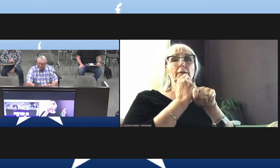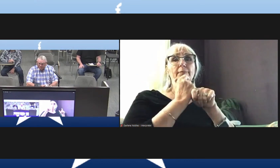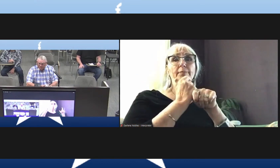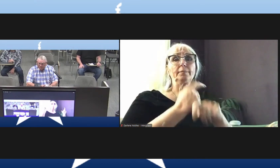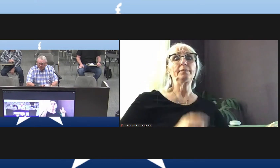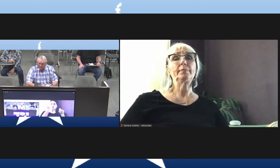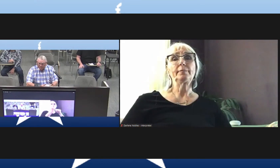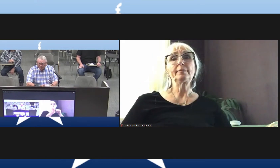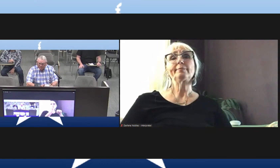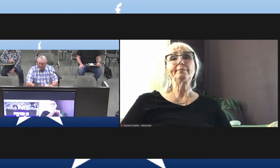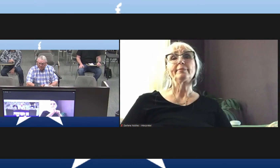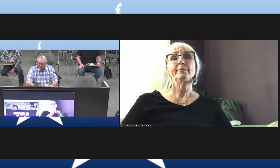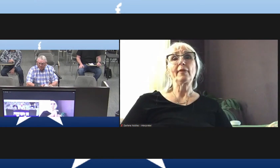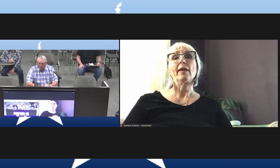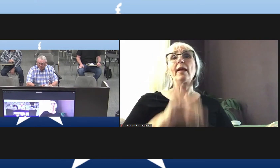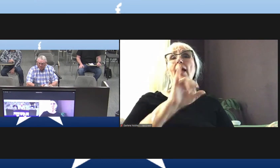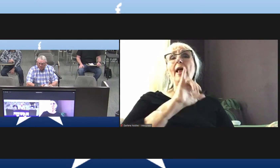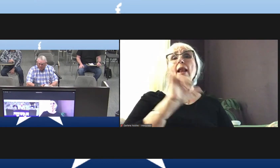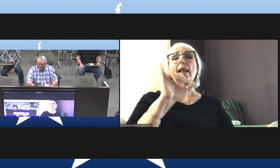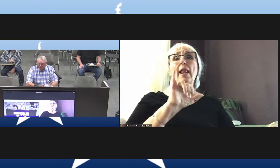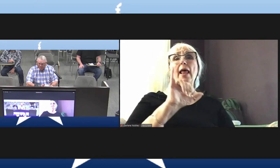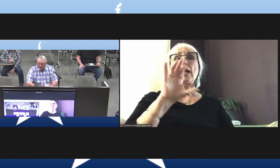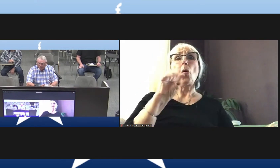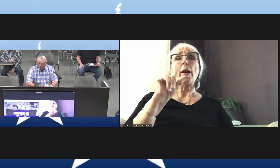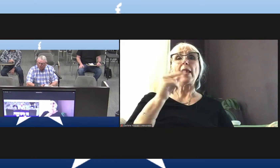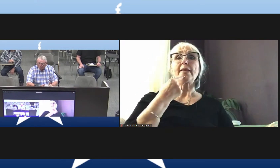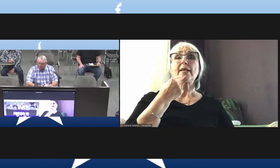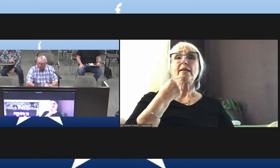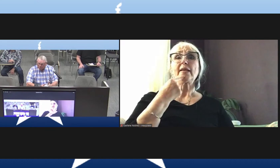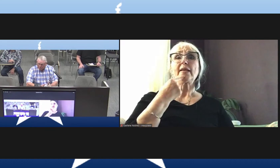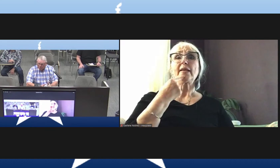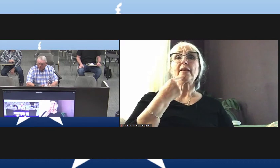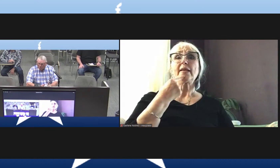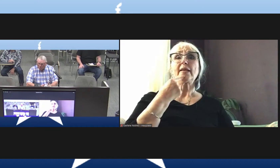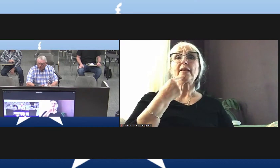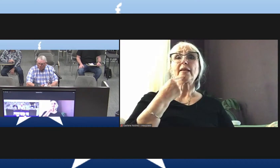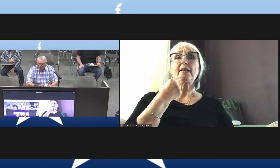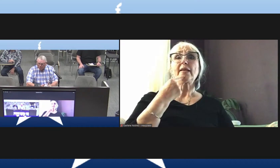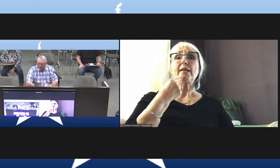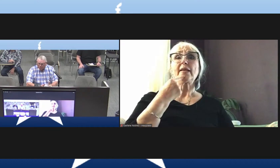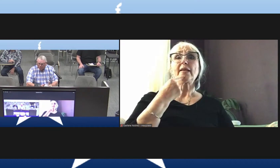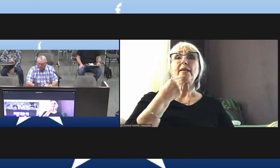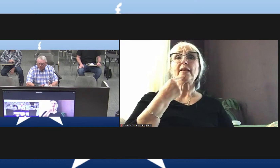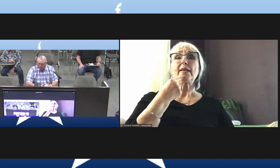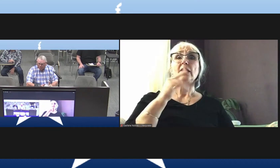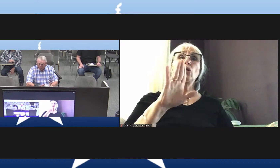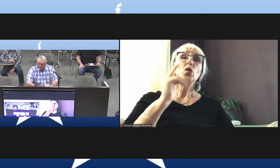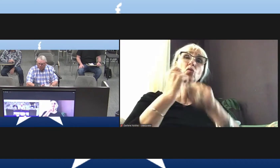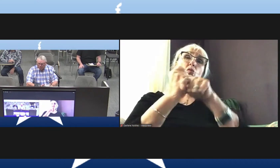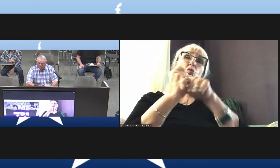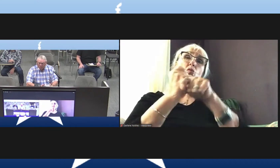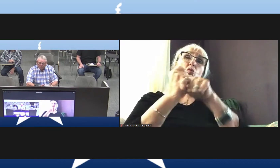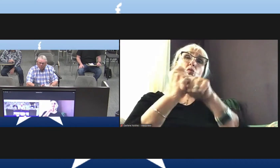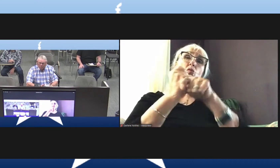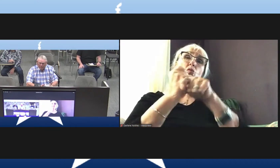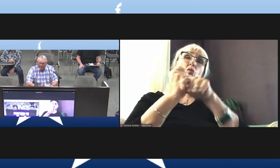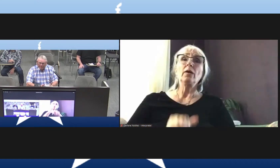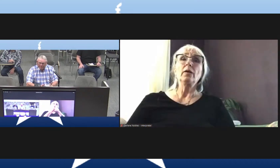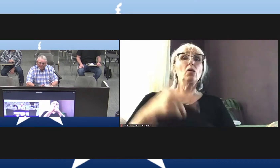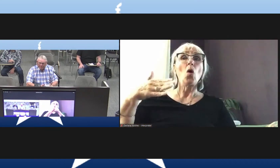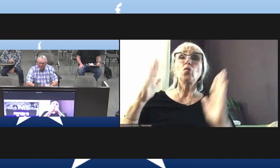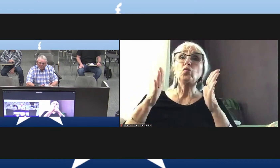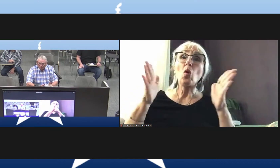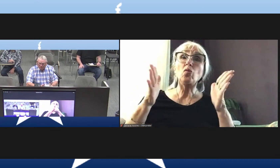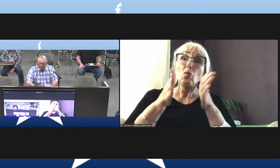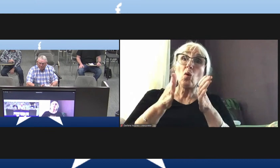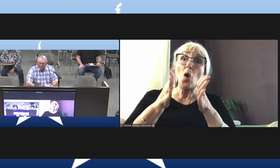And like Cody said, you got a bigger truck than the car, so that road is not real wide. So a